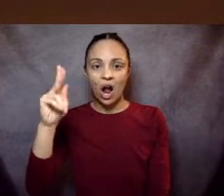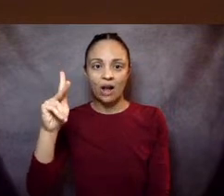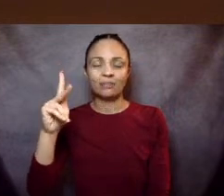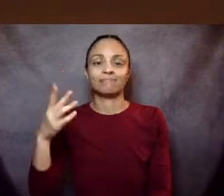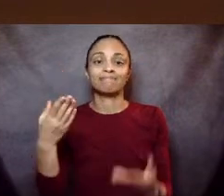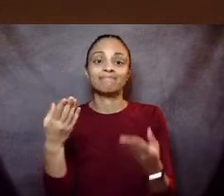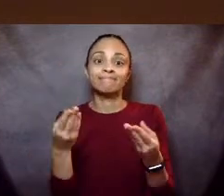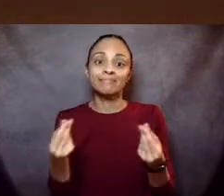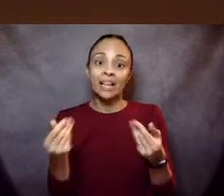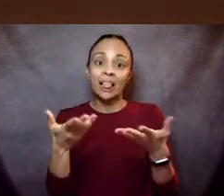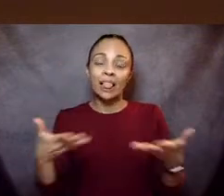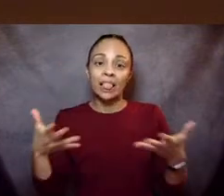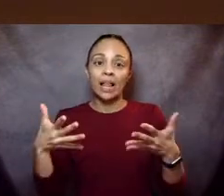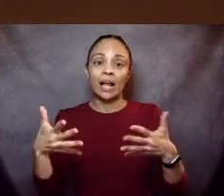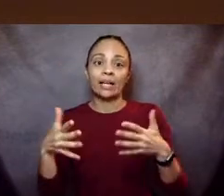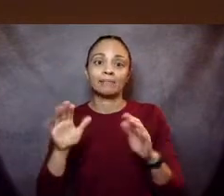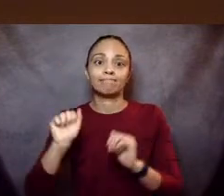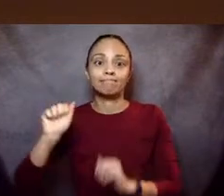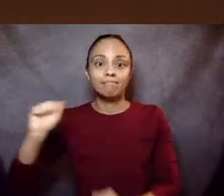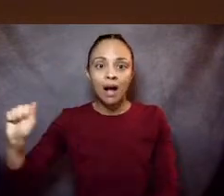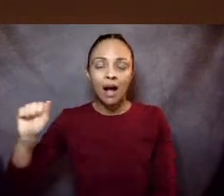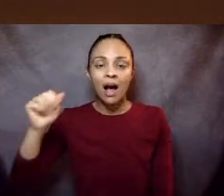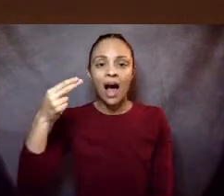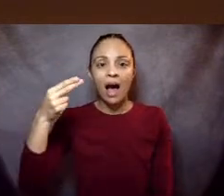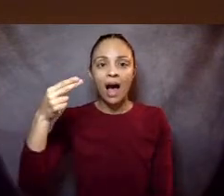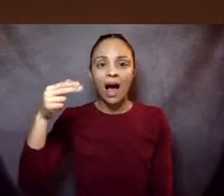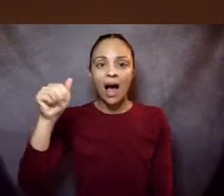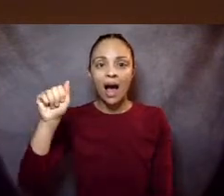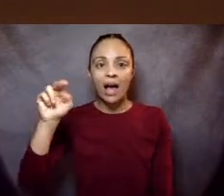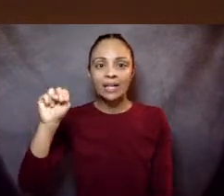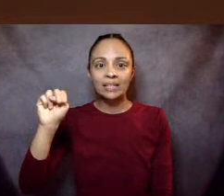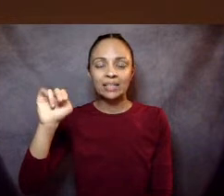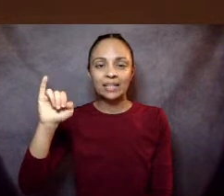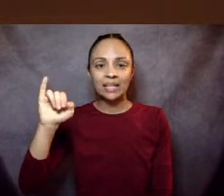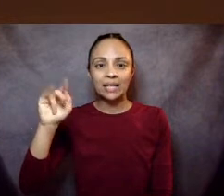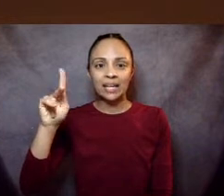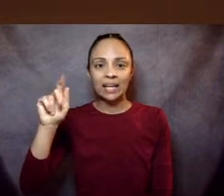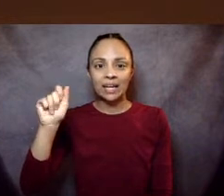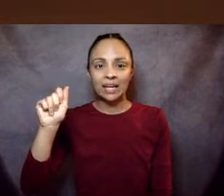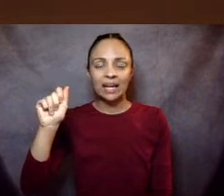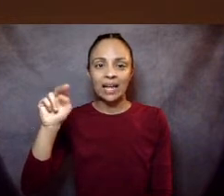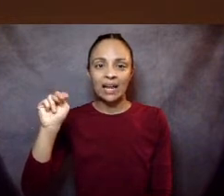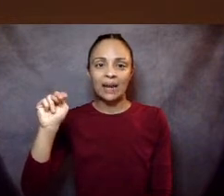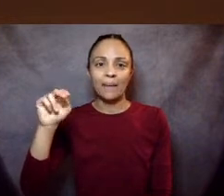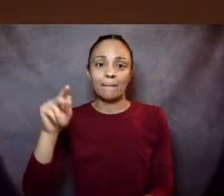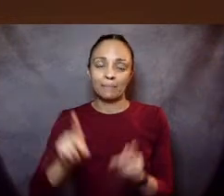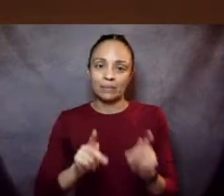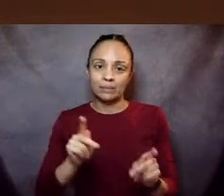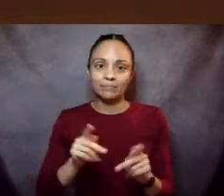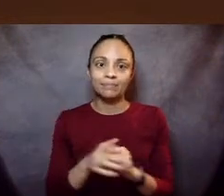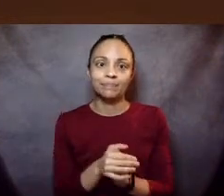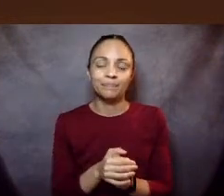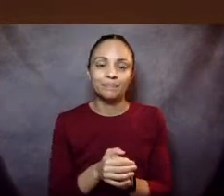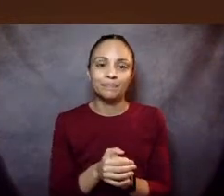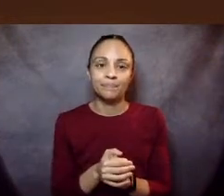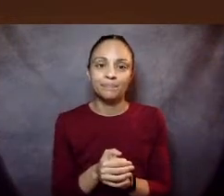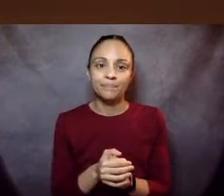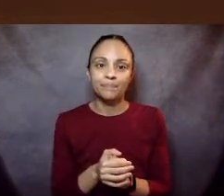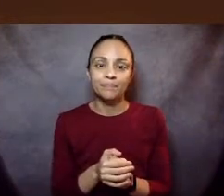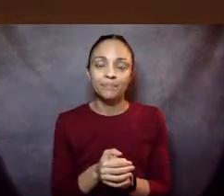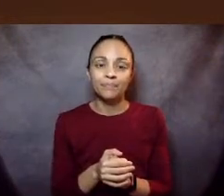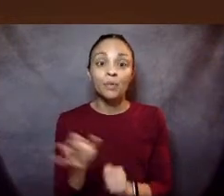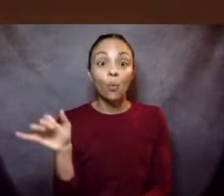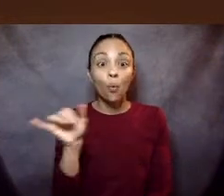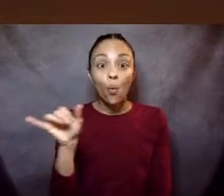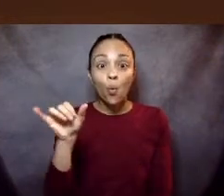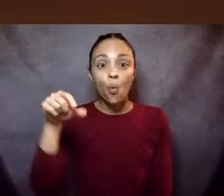people, and also a place where the Shakers, who fled religious persecution in